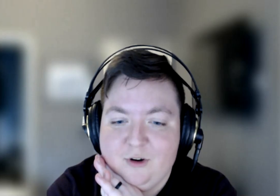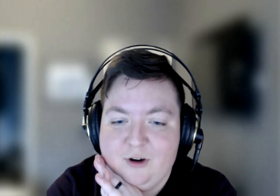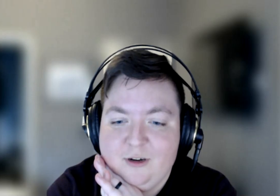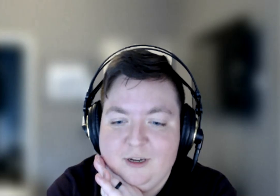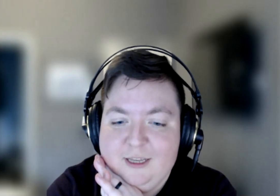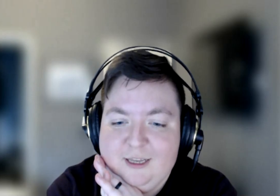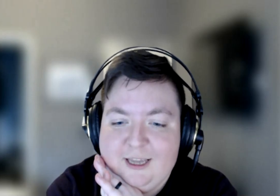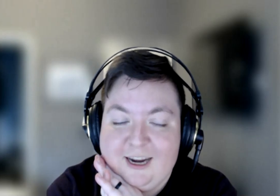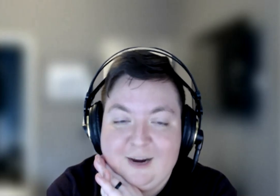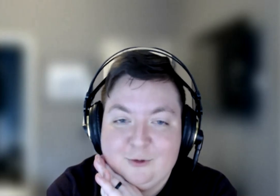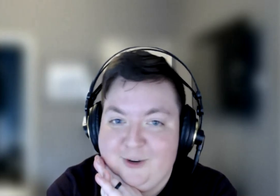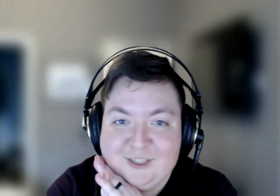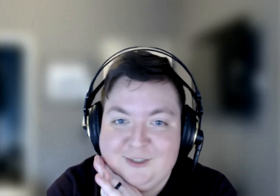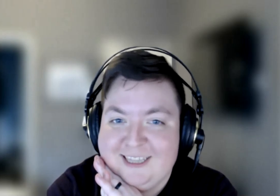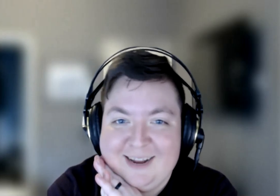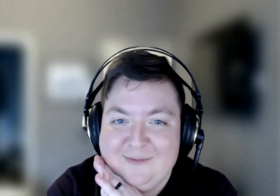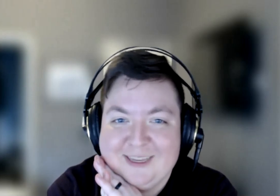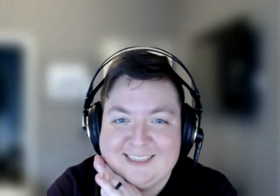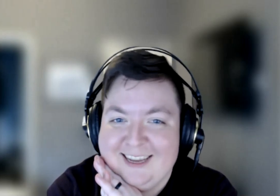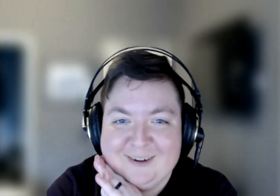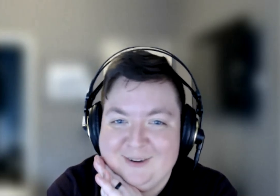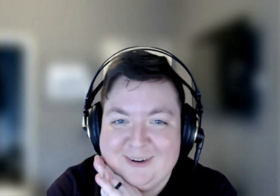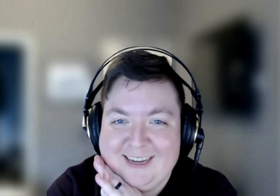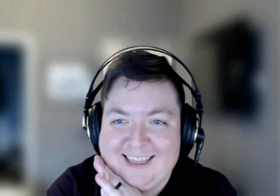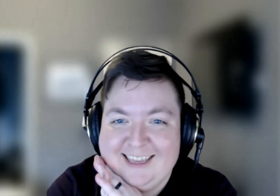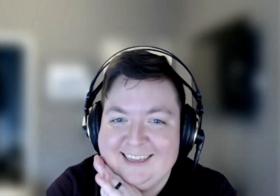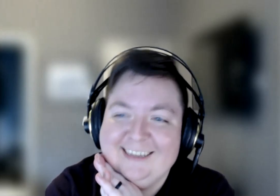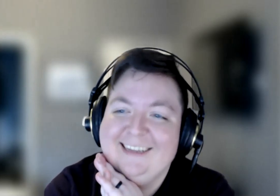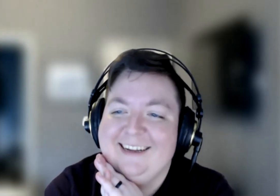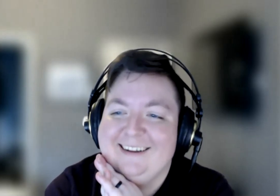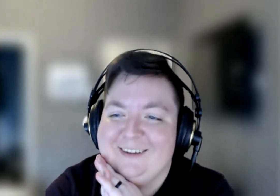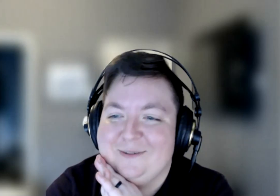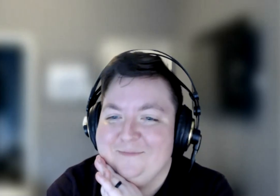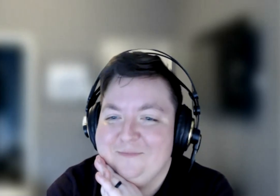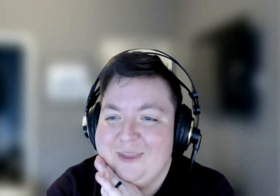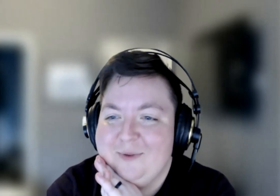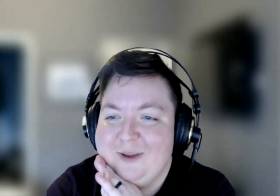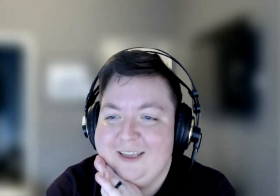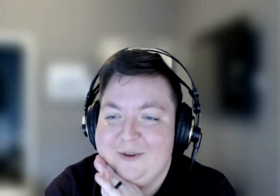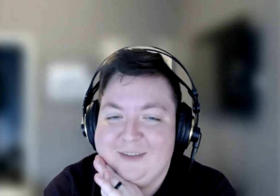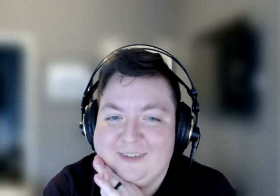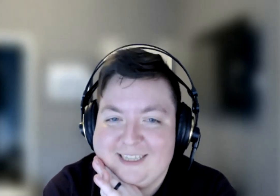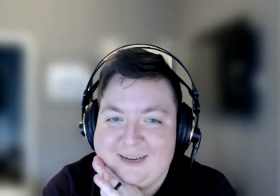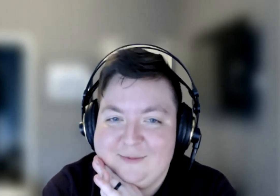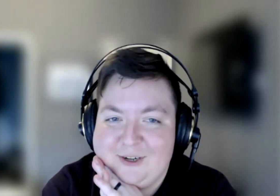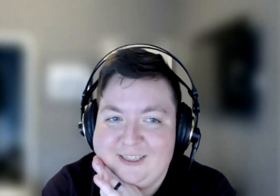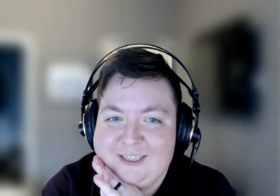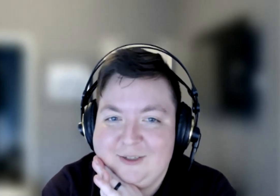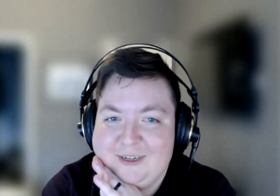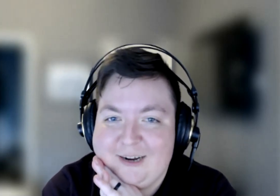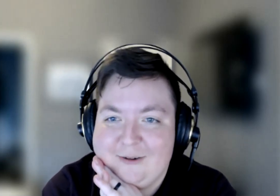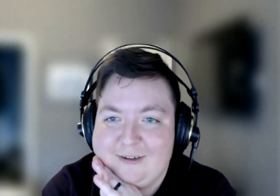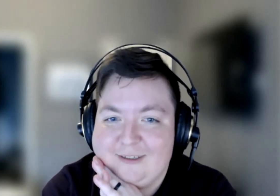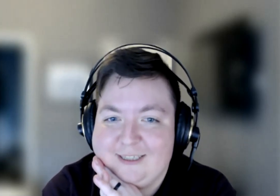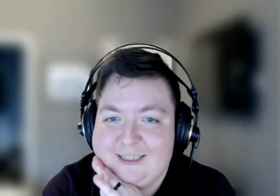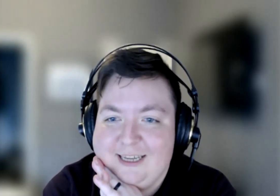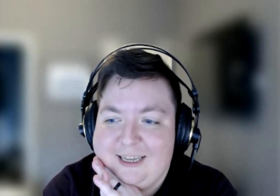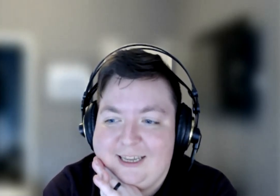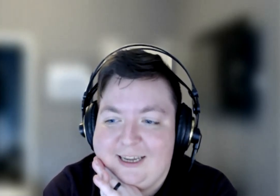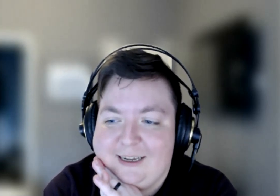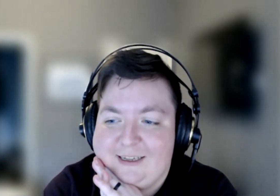us more. And I will direct you to them because I don't know anything. But you can visit them during student